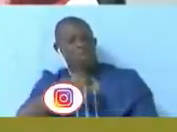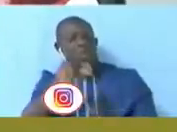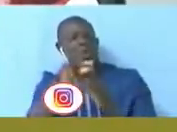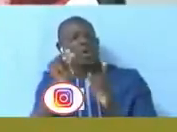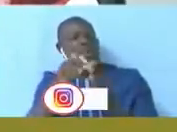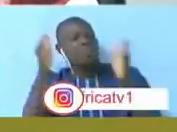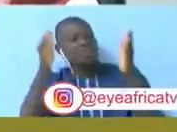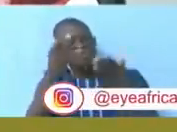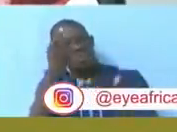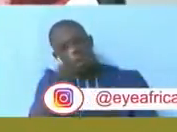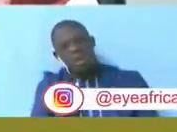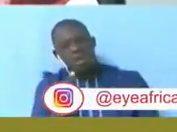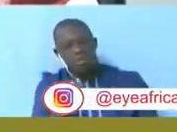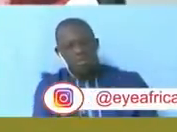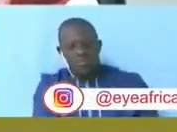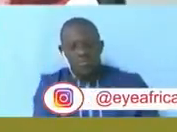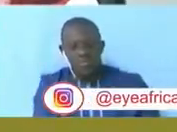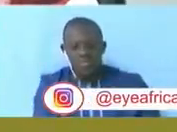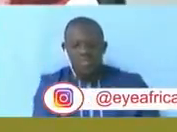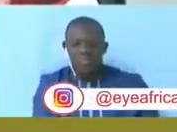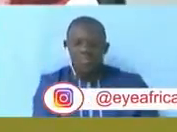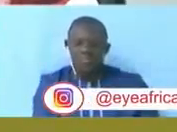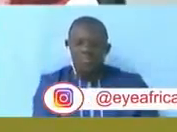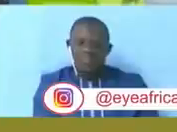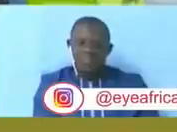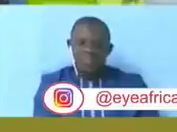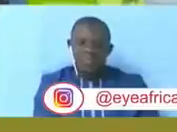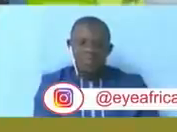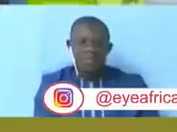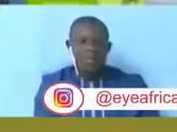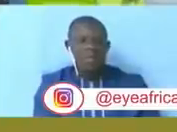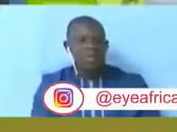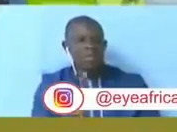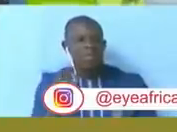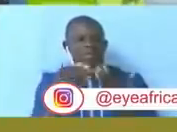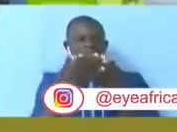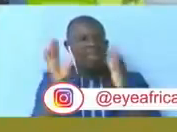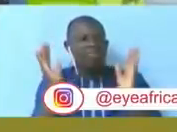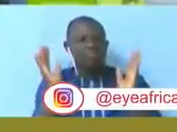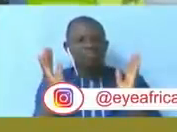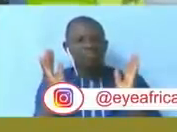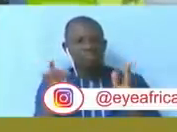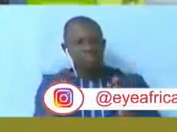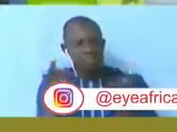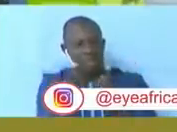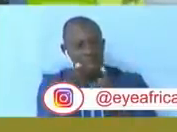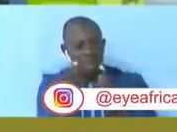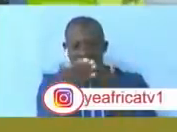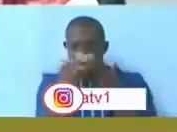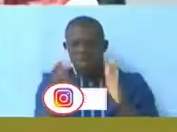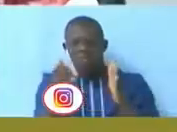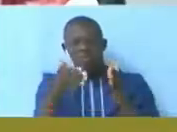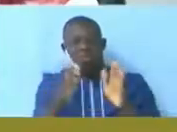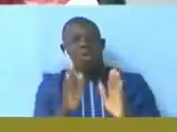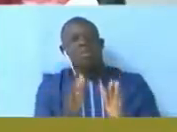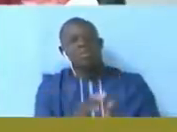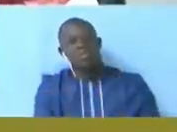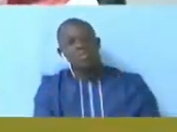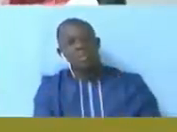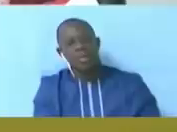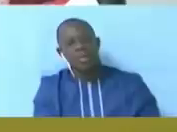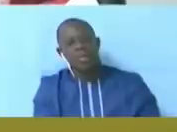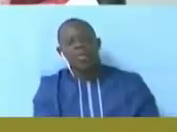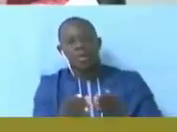menu la. Abebe dendi ngwele bala. That was the end of that episode. Wokuoba nda wale to. Let's go to your